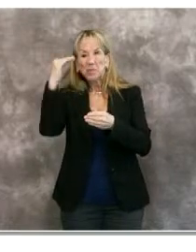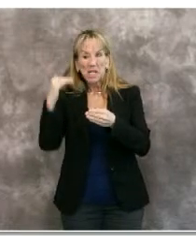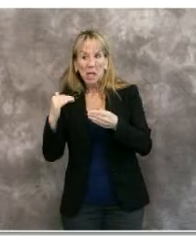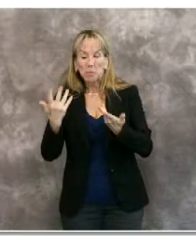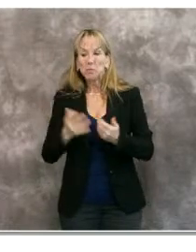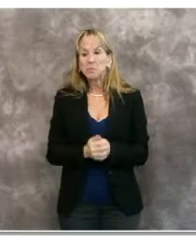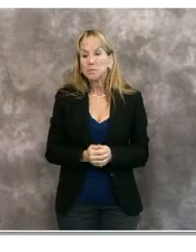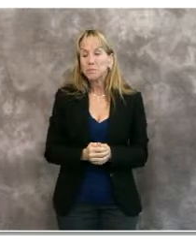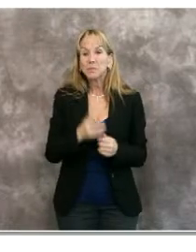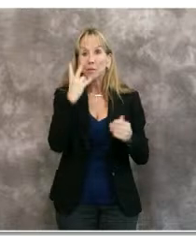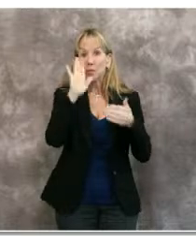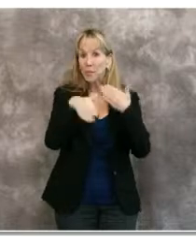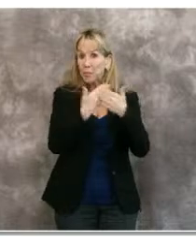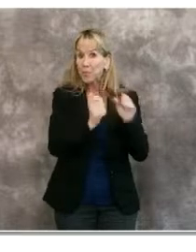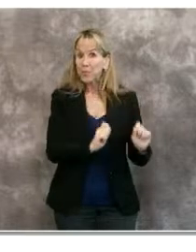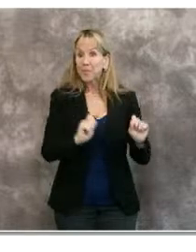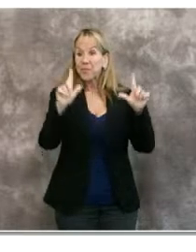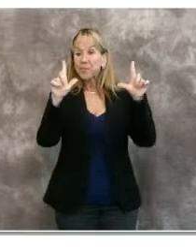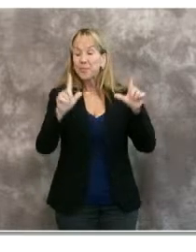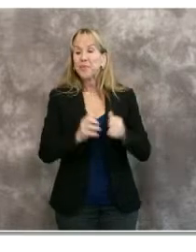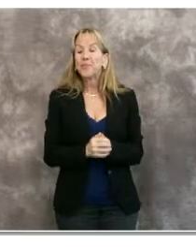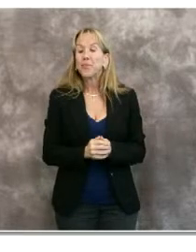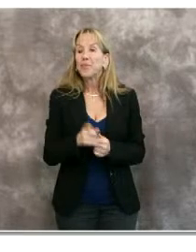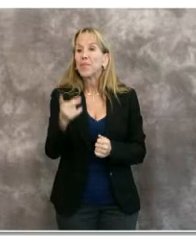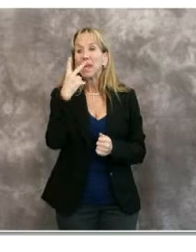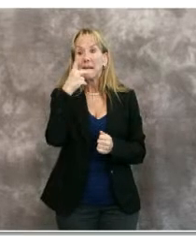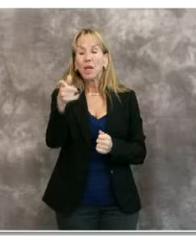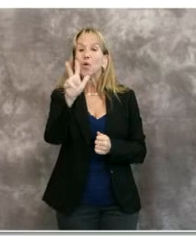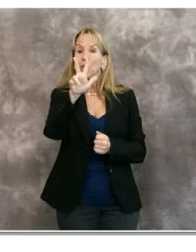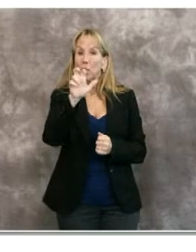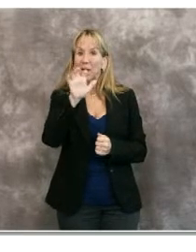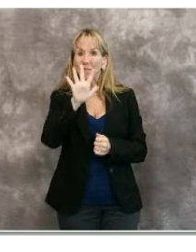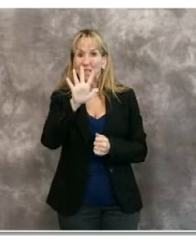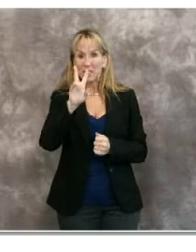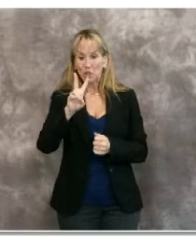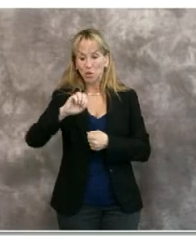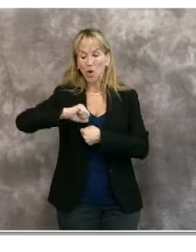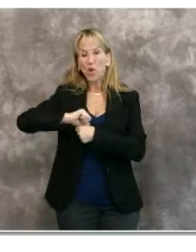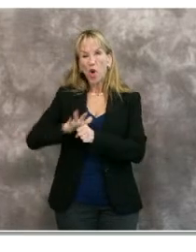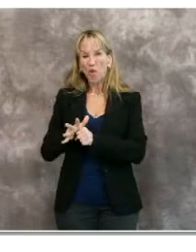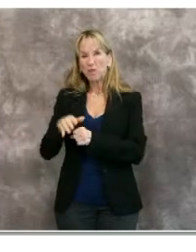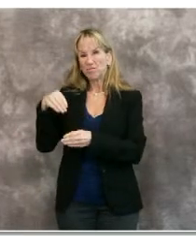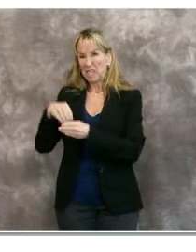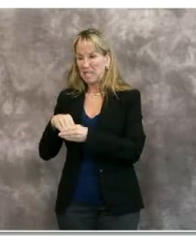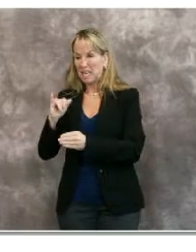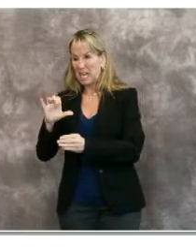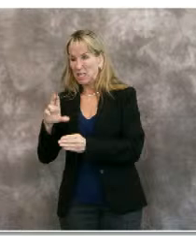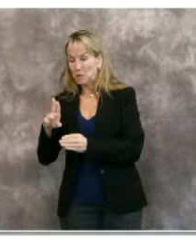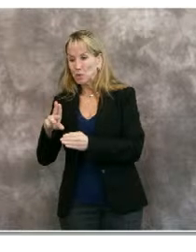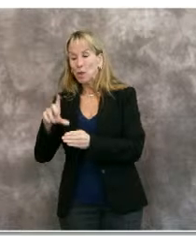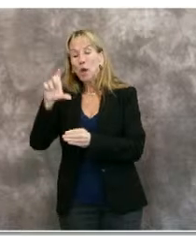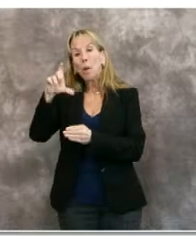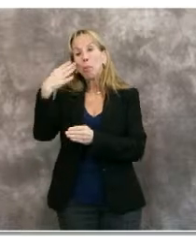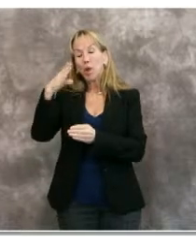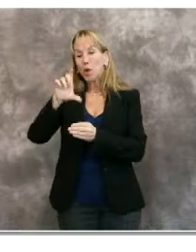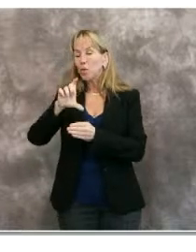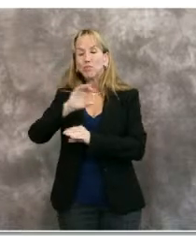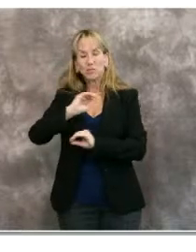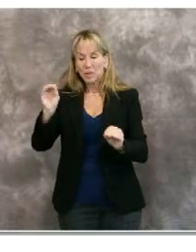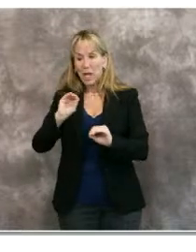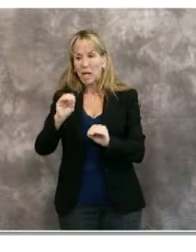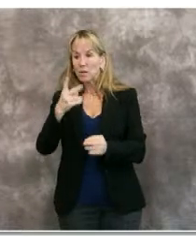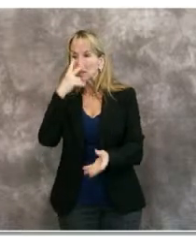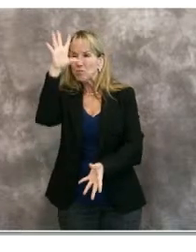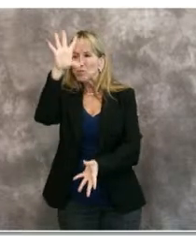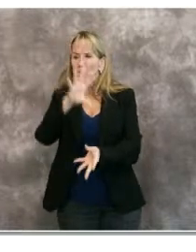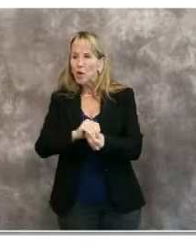system. We go to the next chart and we can see this 352 COVID along with the non-COVID for a total of